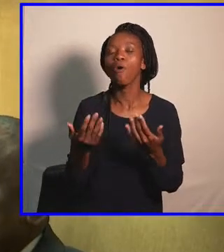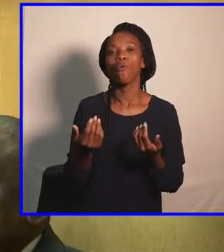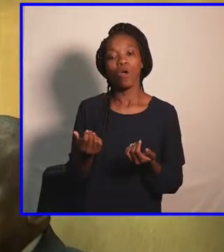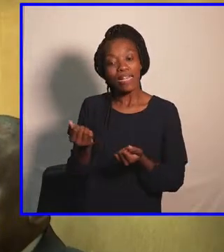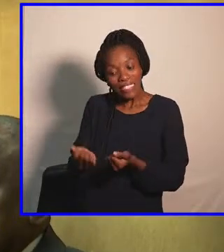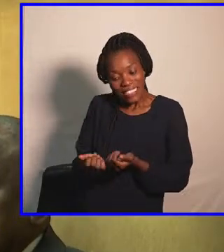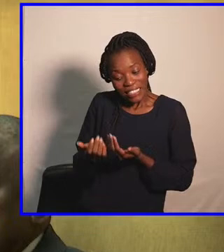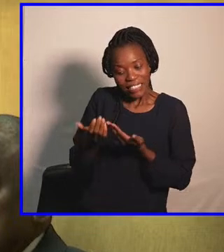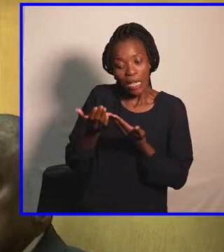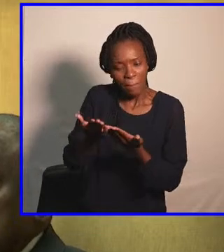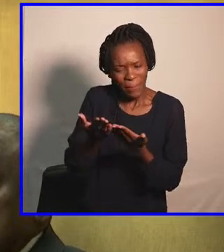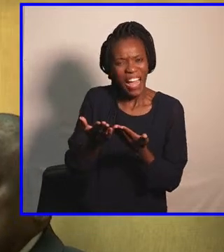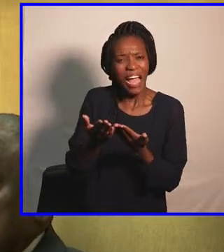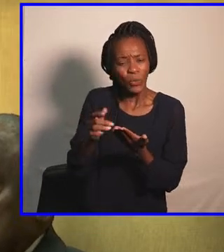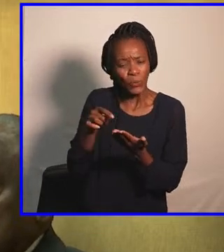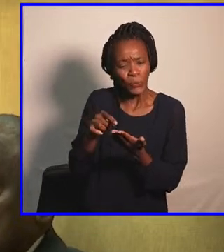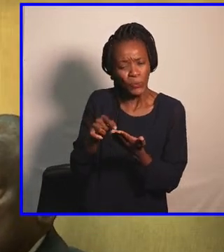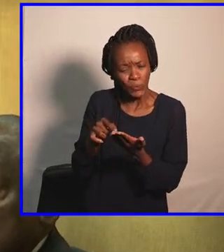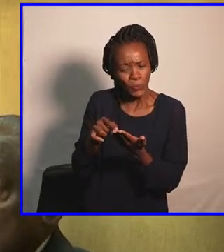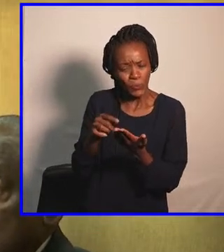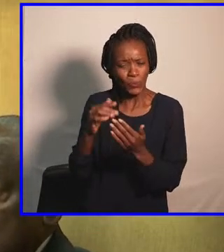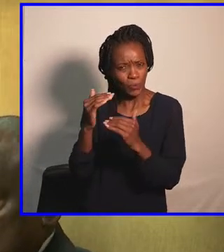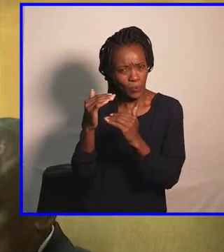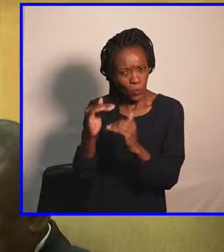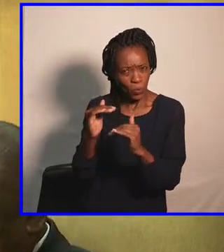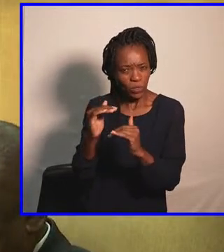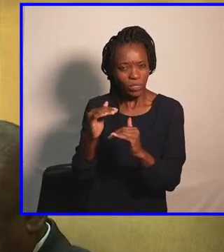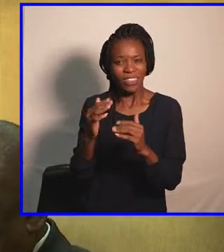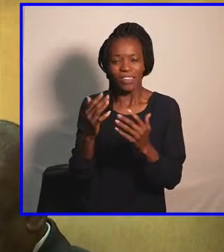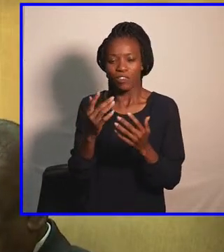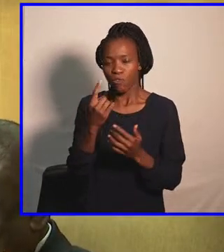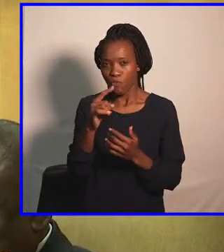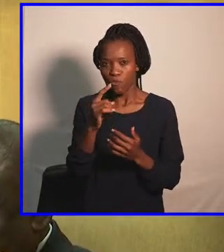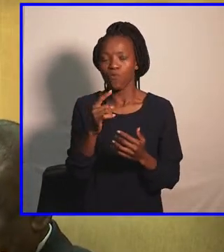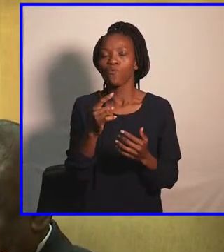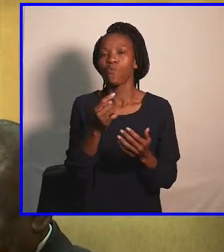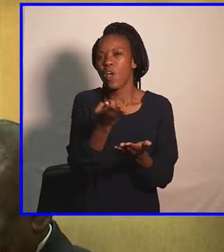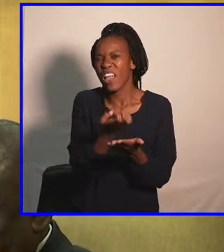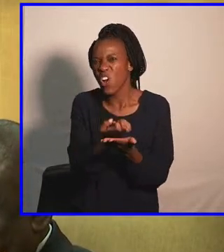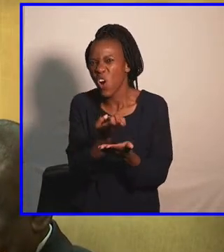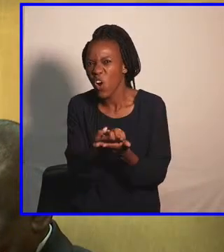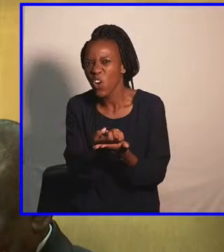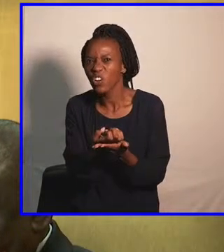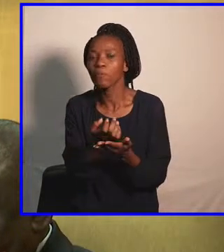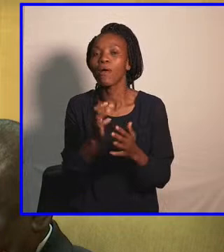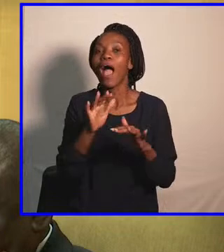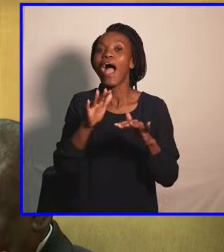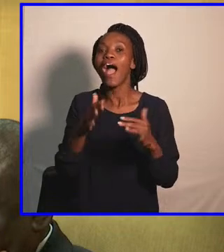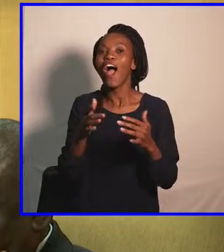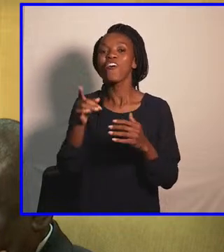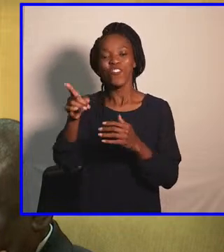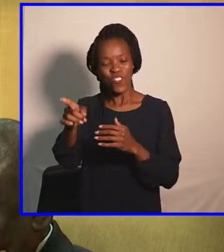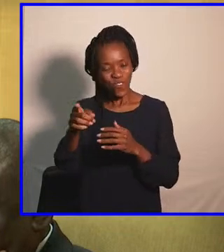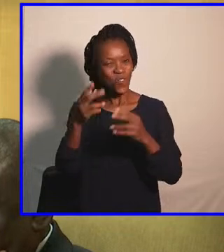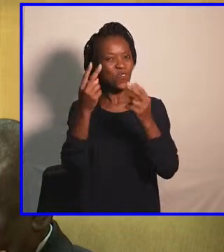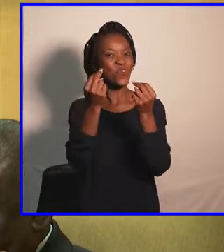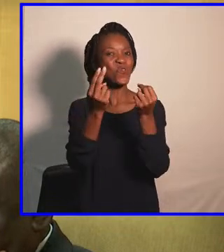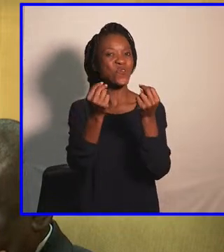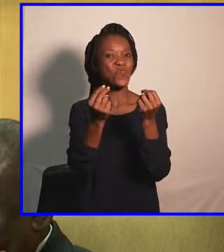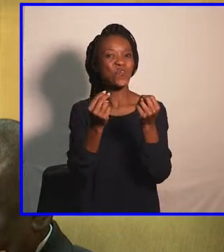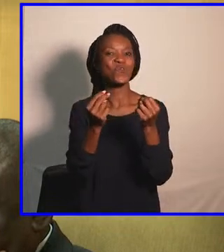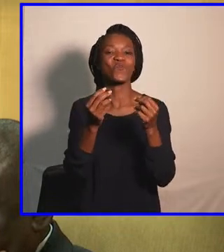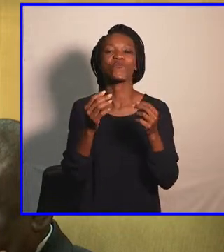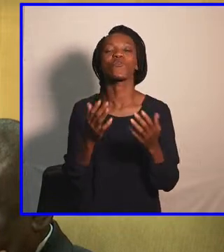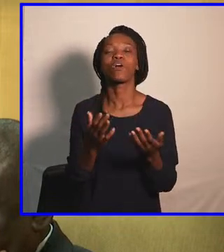constraint on our economy through Operation Vulindlela. The supply